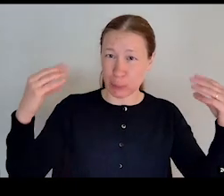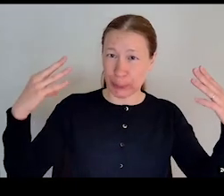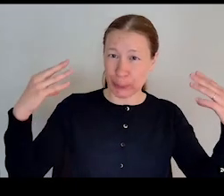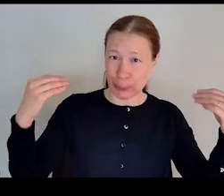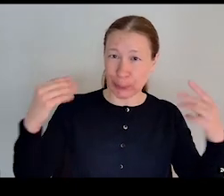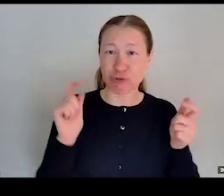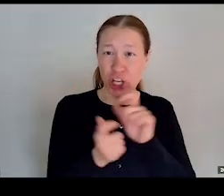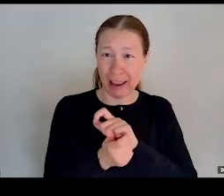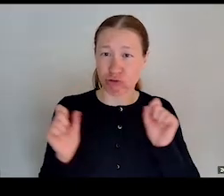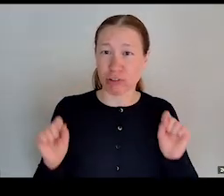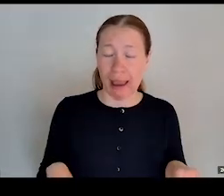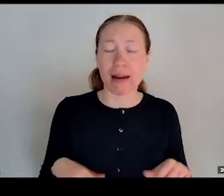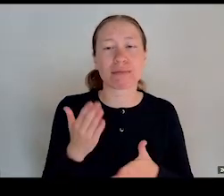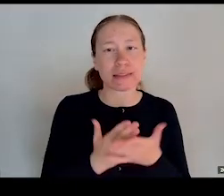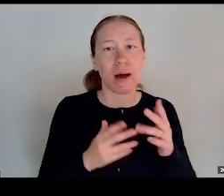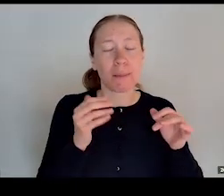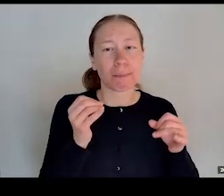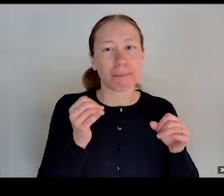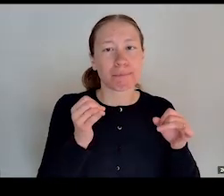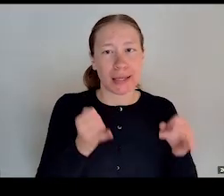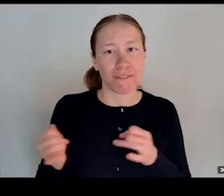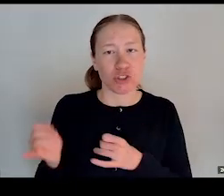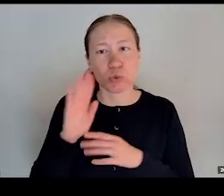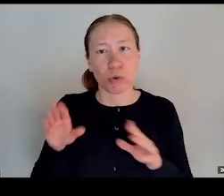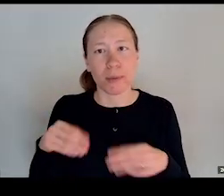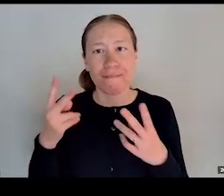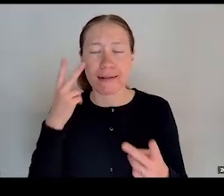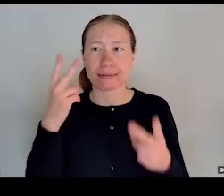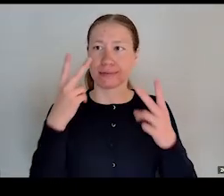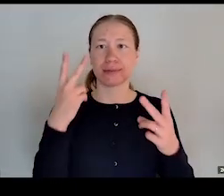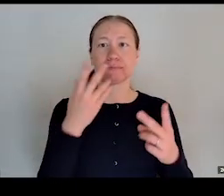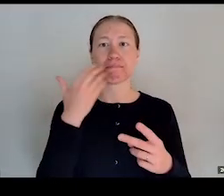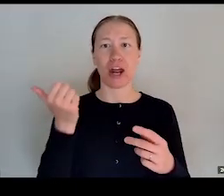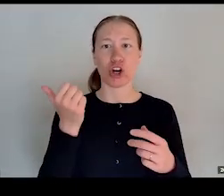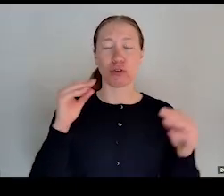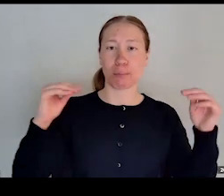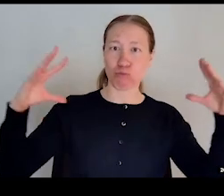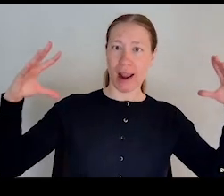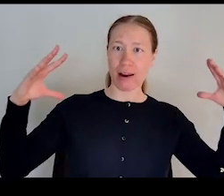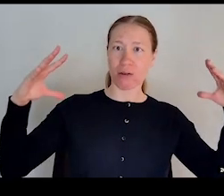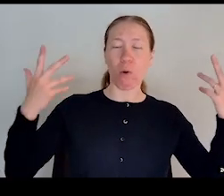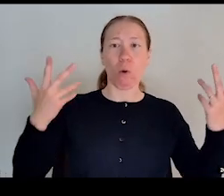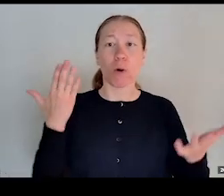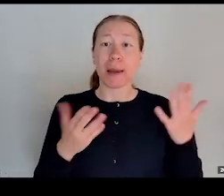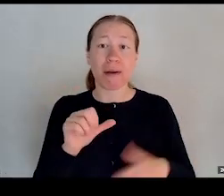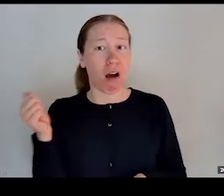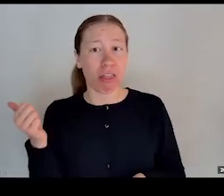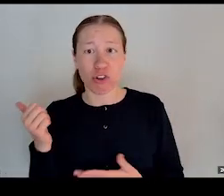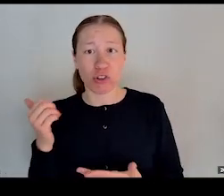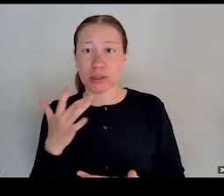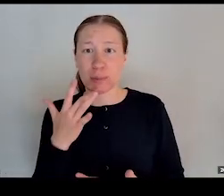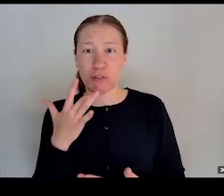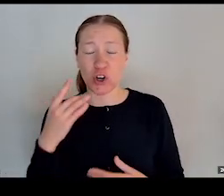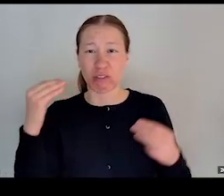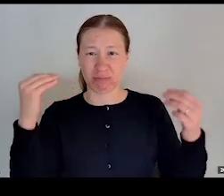individuals are going to be able to see better when there are brighter lights if they have a low vision impairment, whereas for others, a bright light